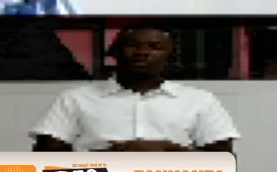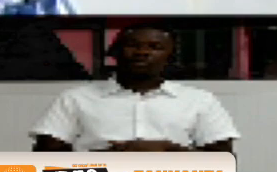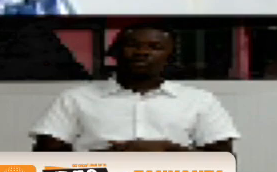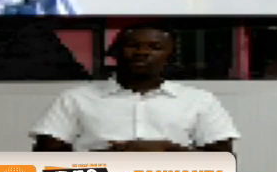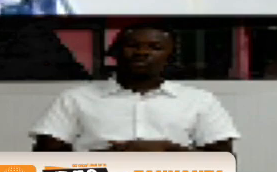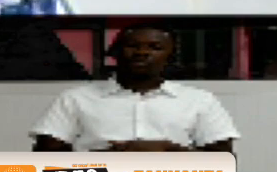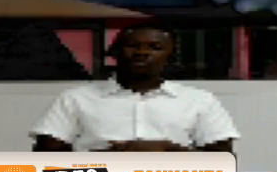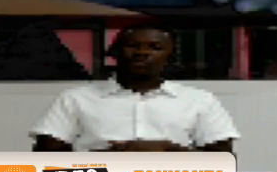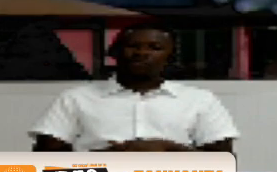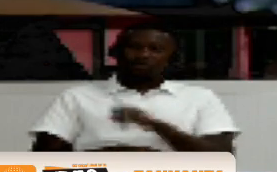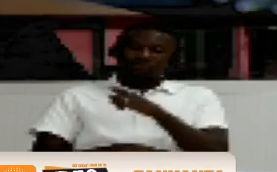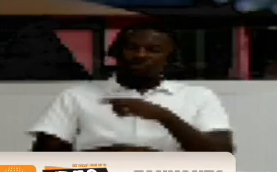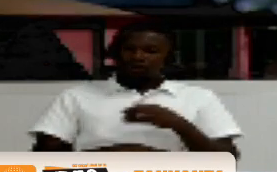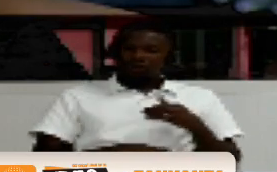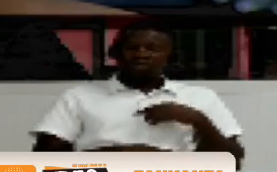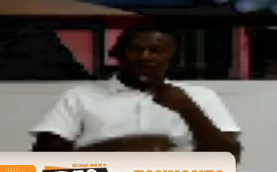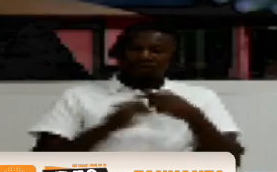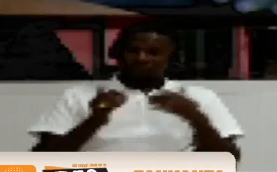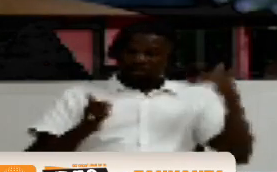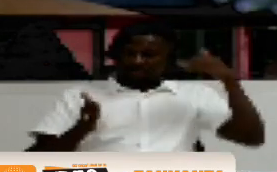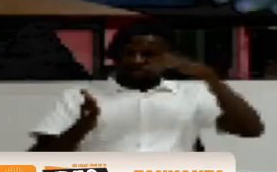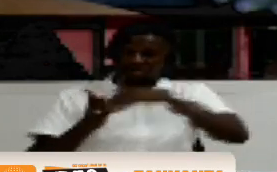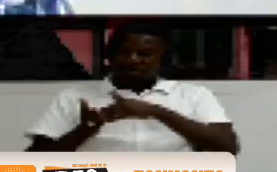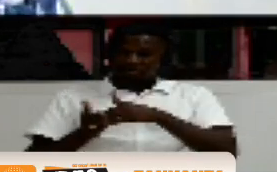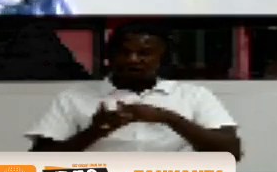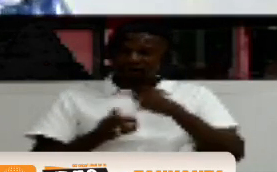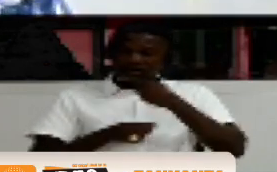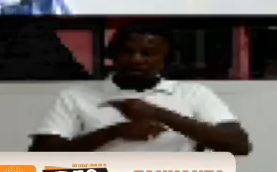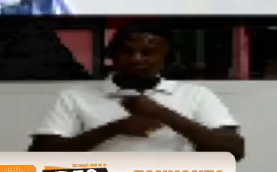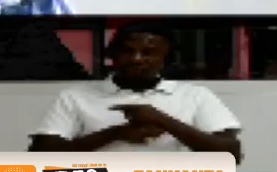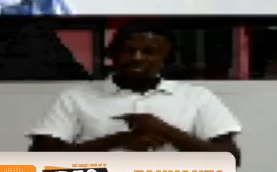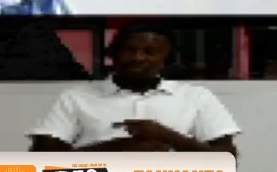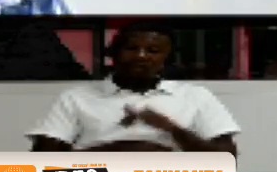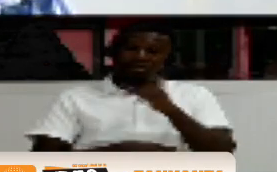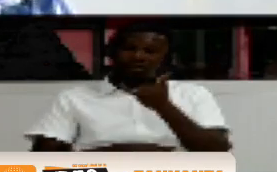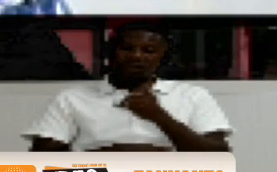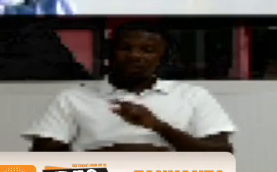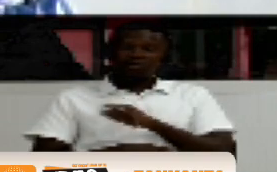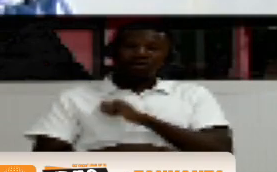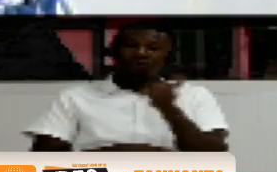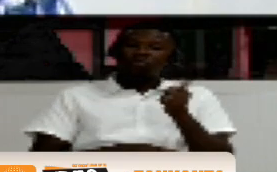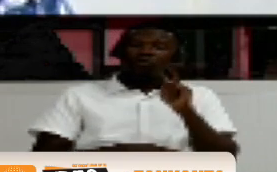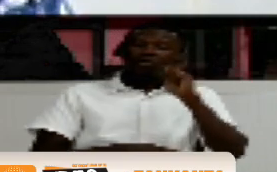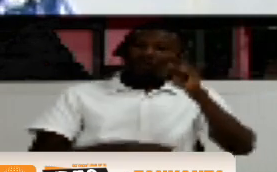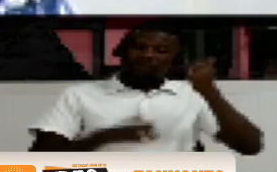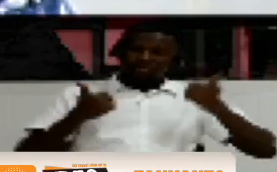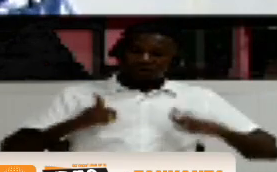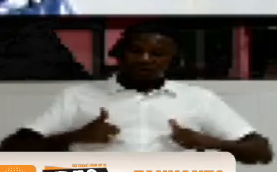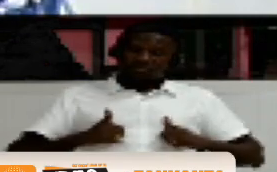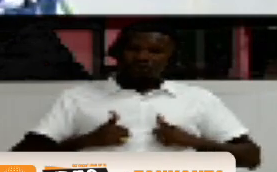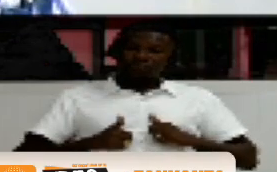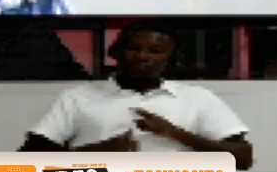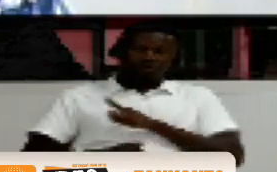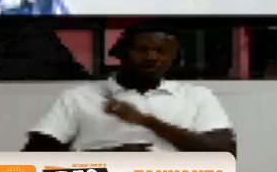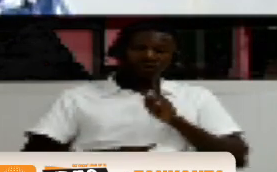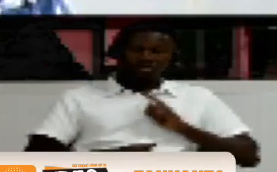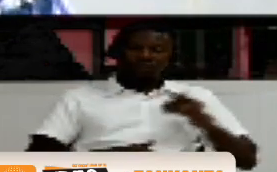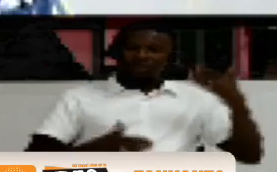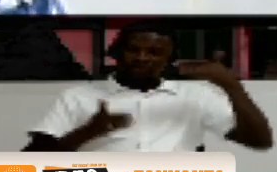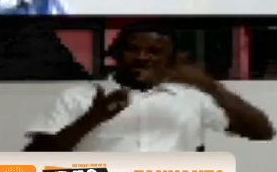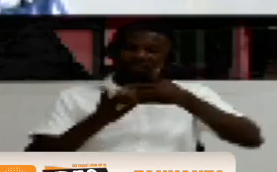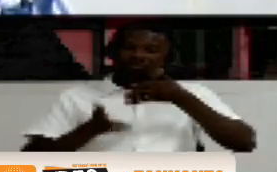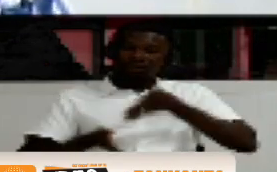Did you eventually arrive in the Gambia? Yes. And what happened? We arrived here, that would be